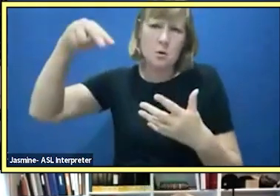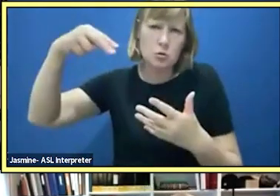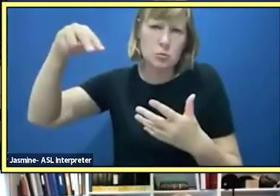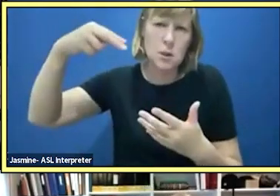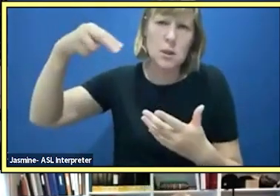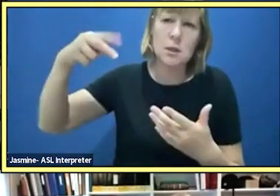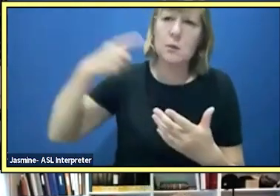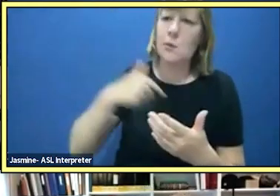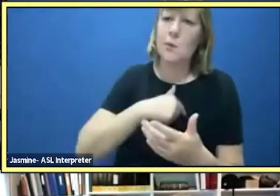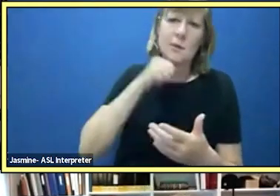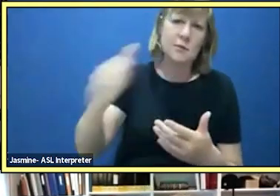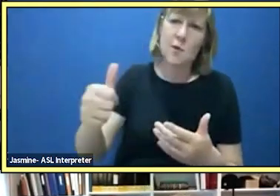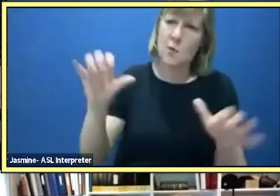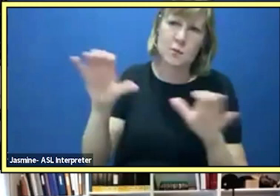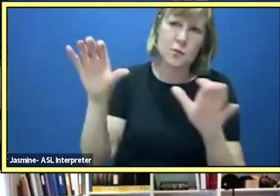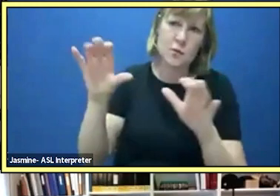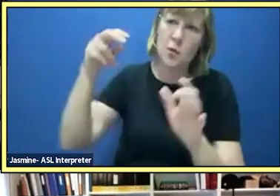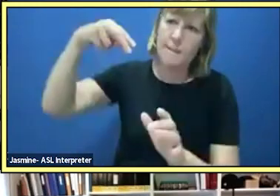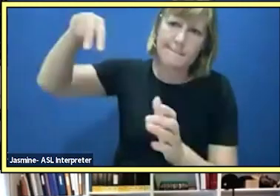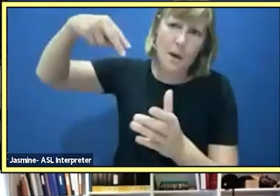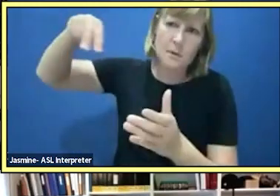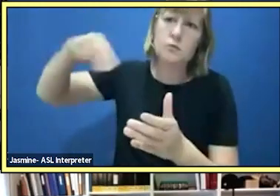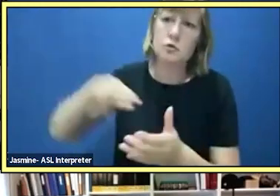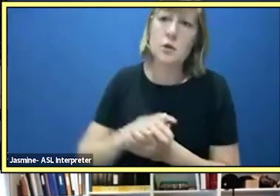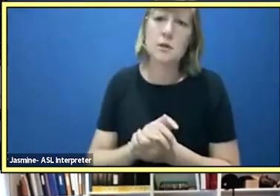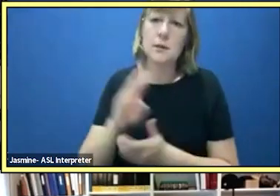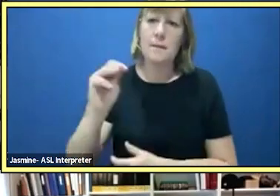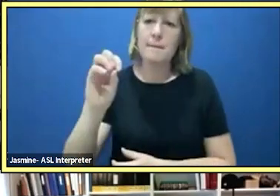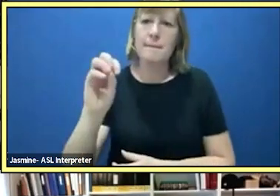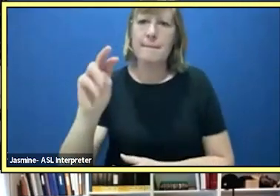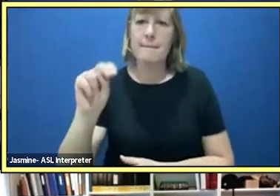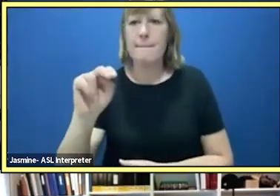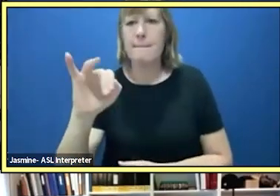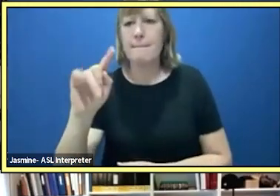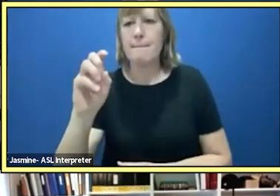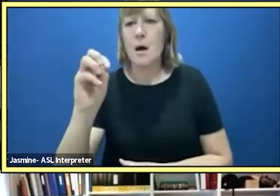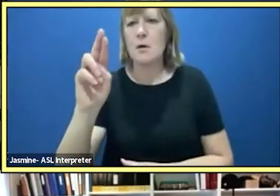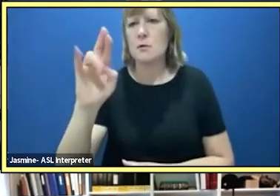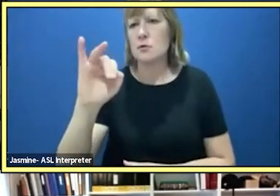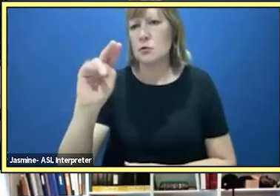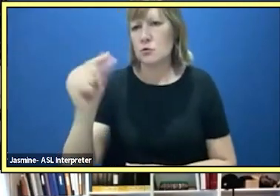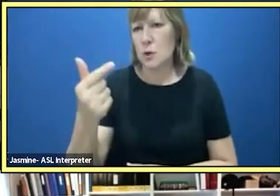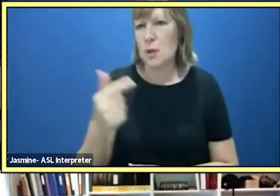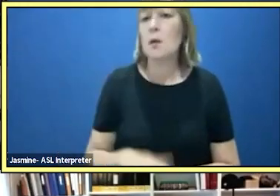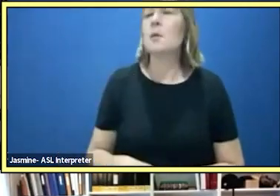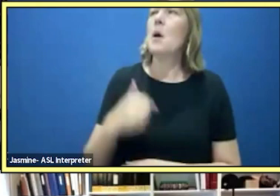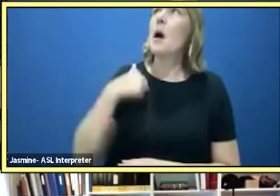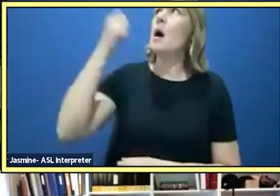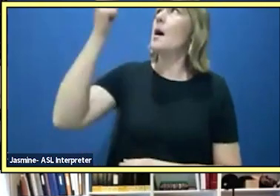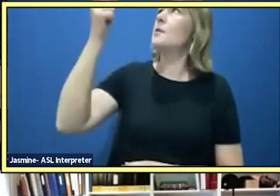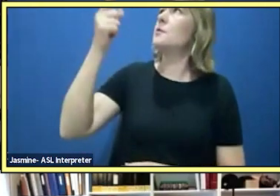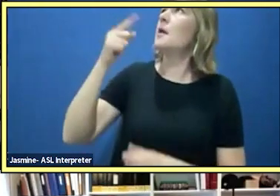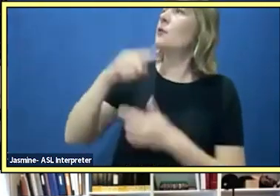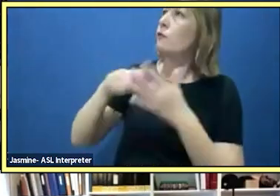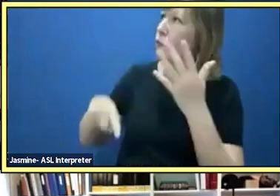So I understand that they both have to do the guidelines say they have to all those four steps have to be done by the same